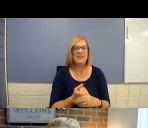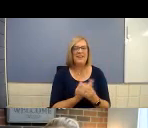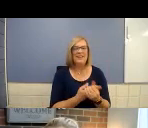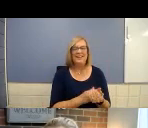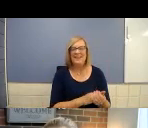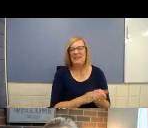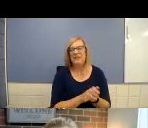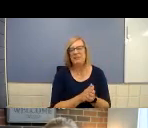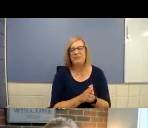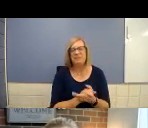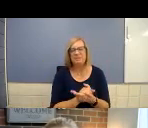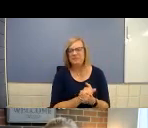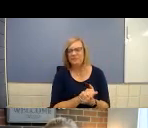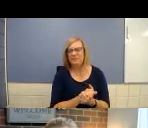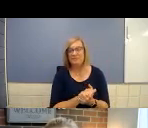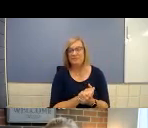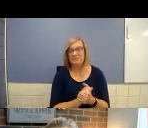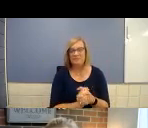sometimes.